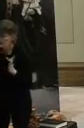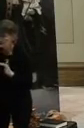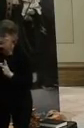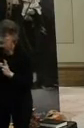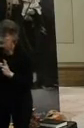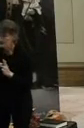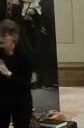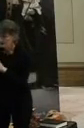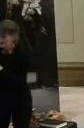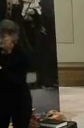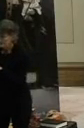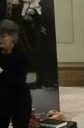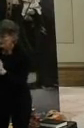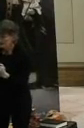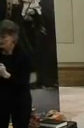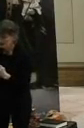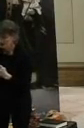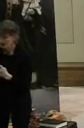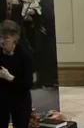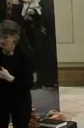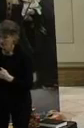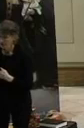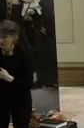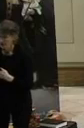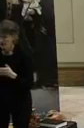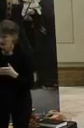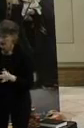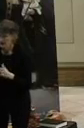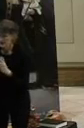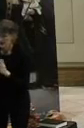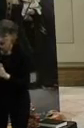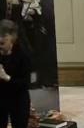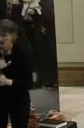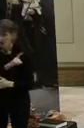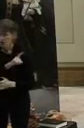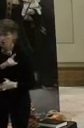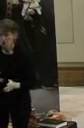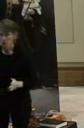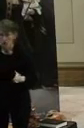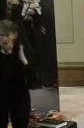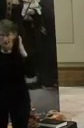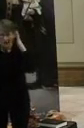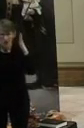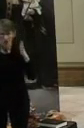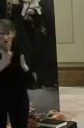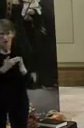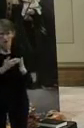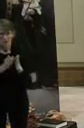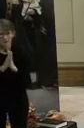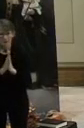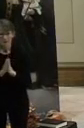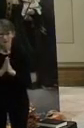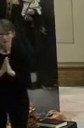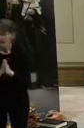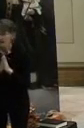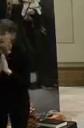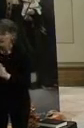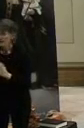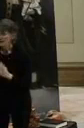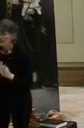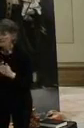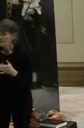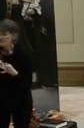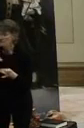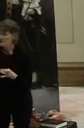and the Omega, as their King. Let us pray to the Lord. Lord, hear our prayers. For a spirit